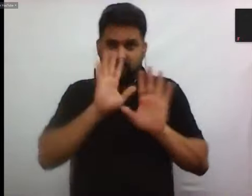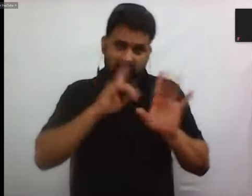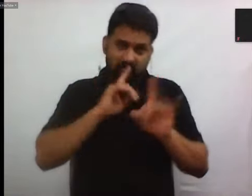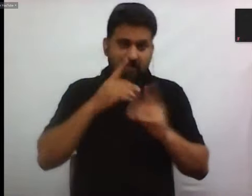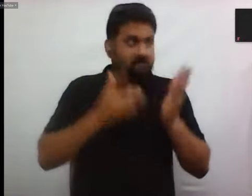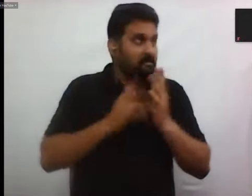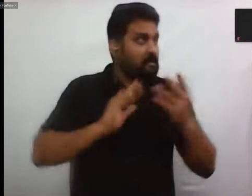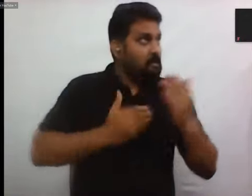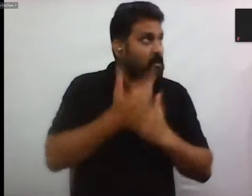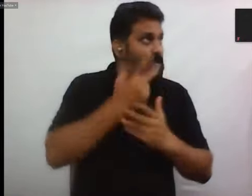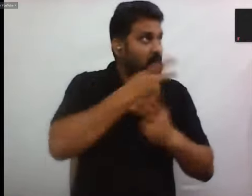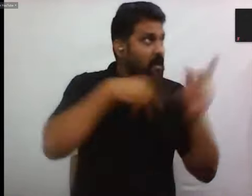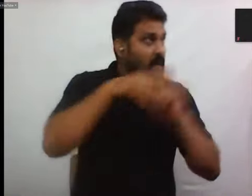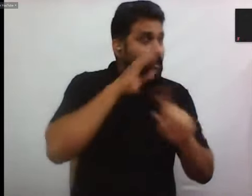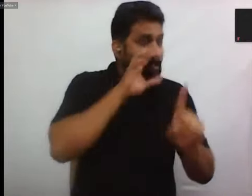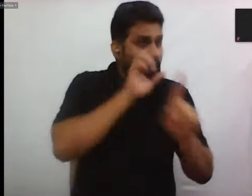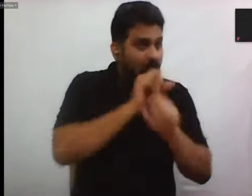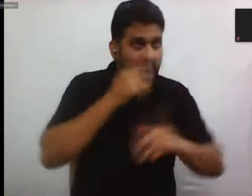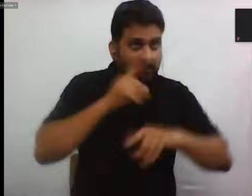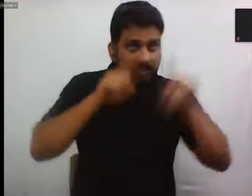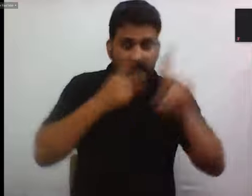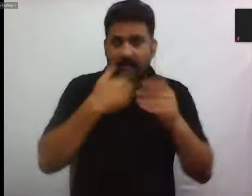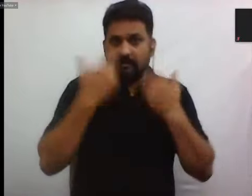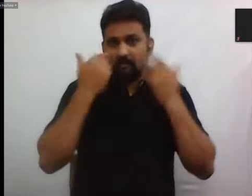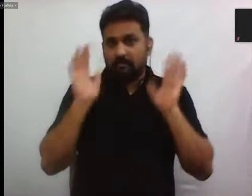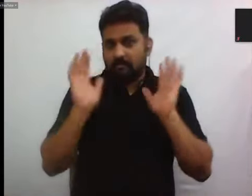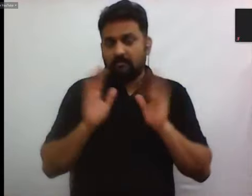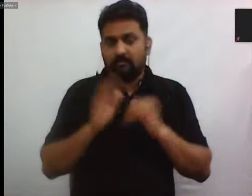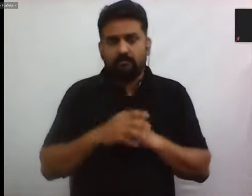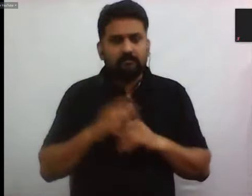that that will identify functional vision assessment.